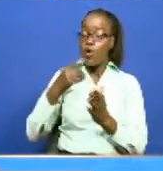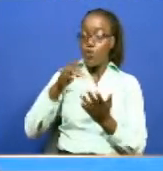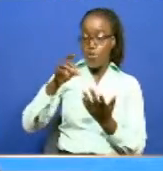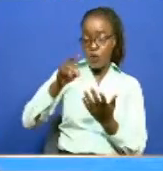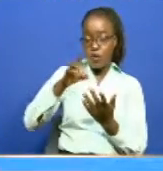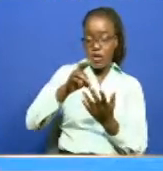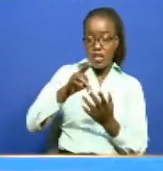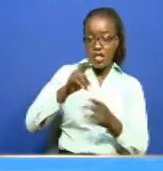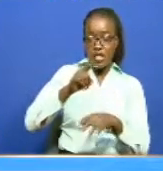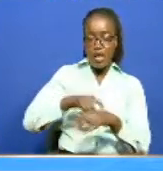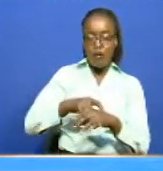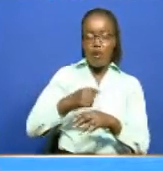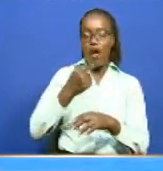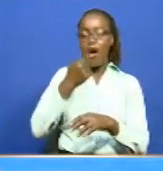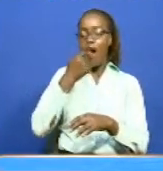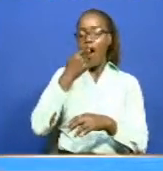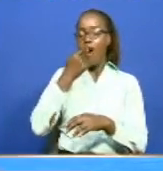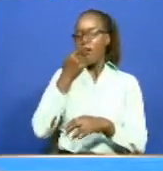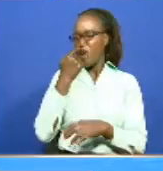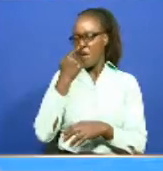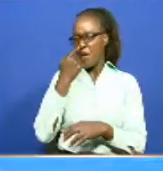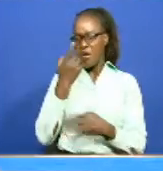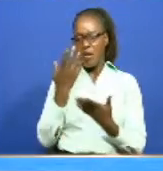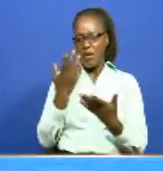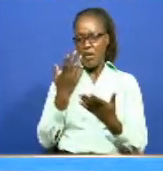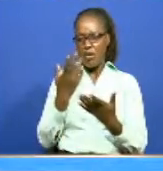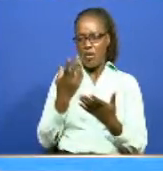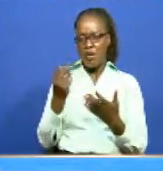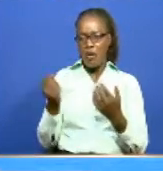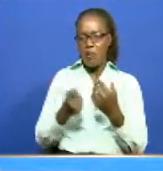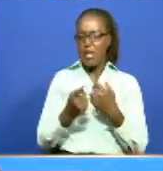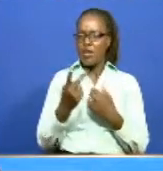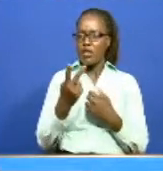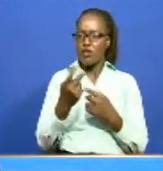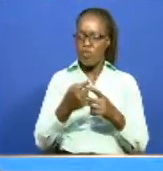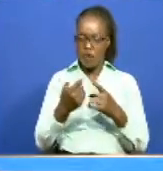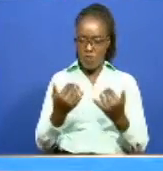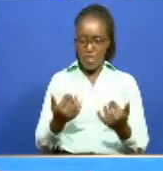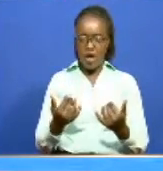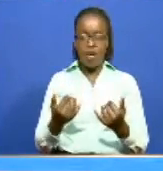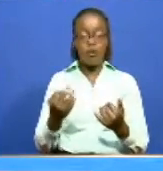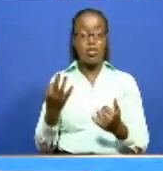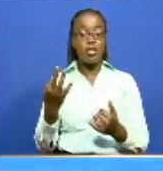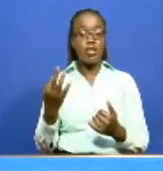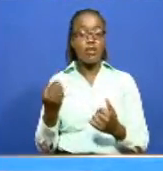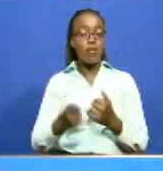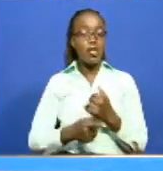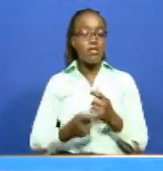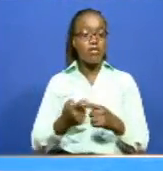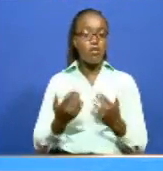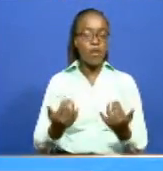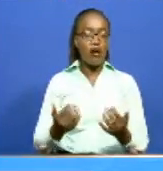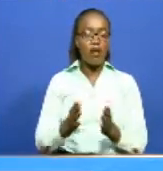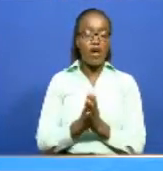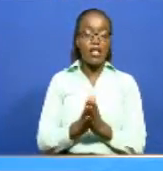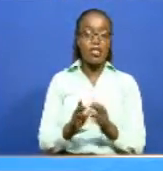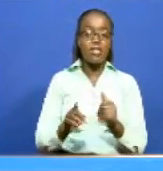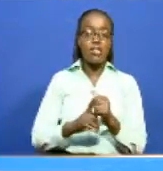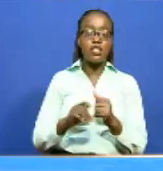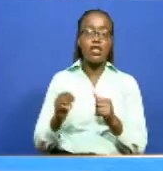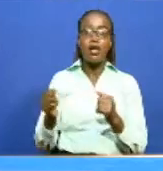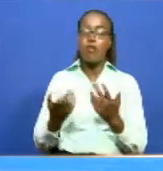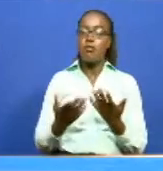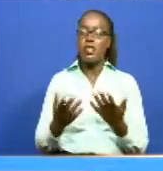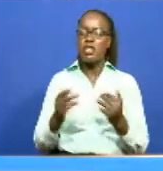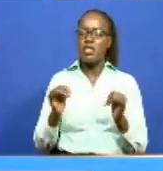comes to testing? How will testing look like 2 months from now, 3 months from now, 6 months from now? And what are the new tests that are now in the field?